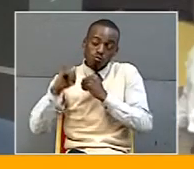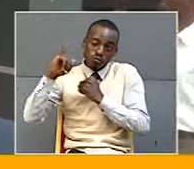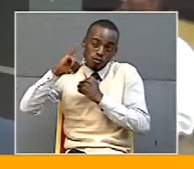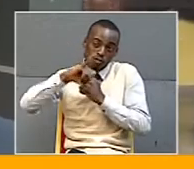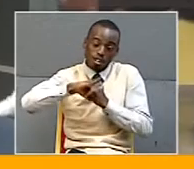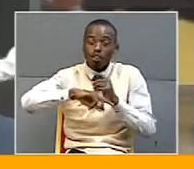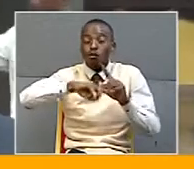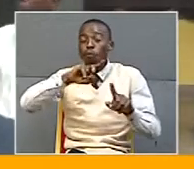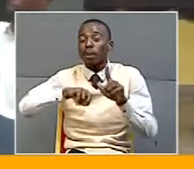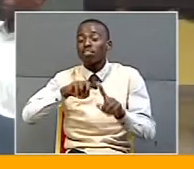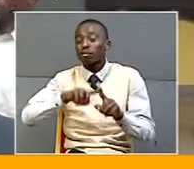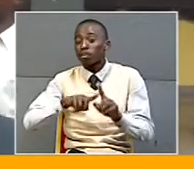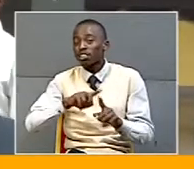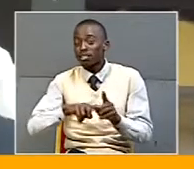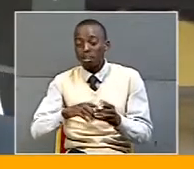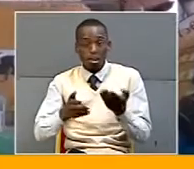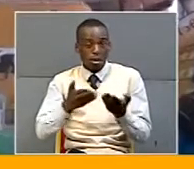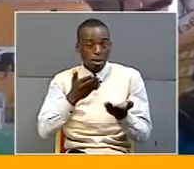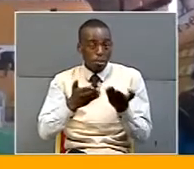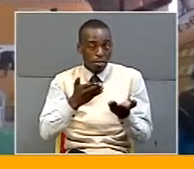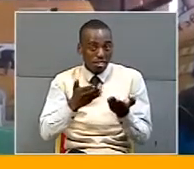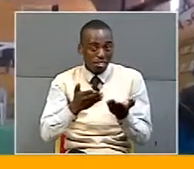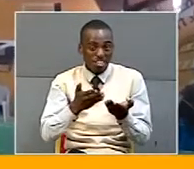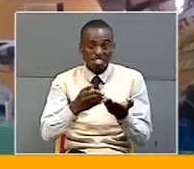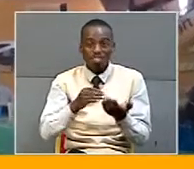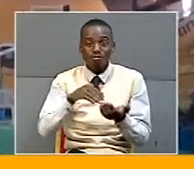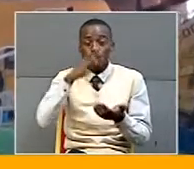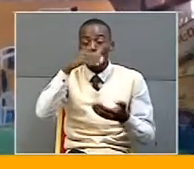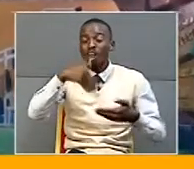participate, mainly constituting the youth.